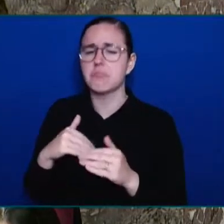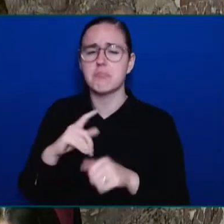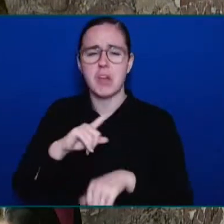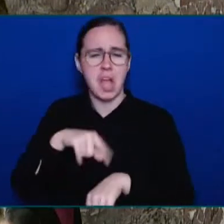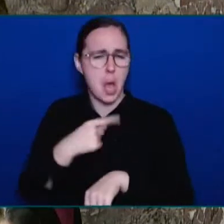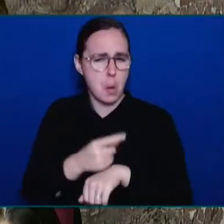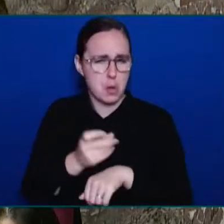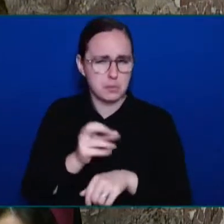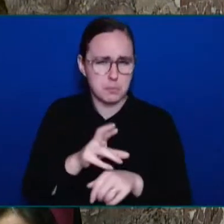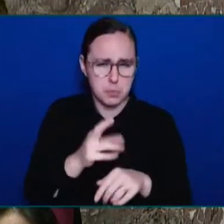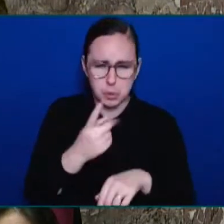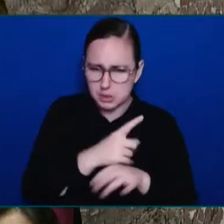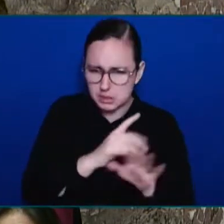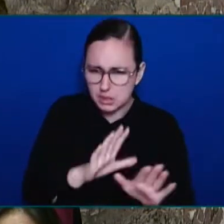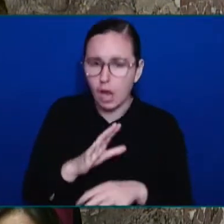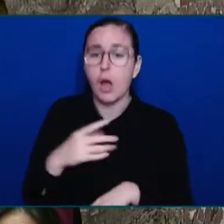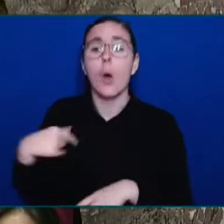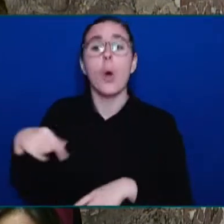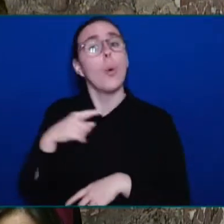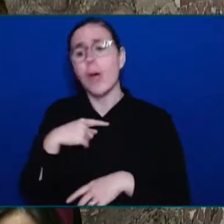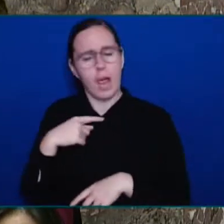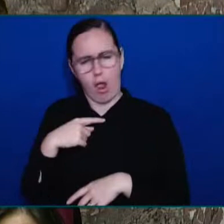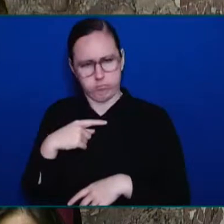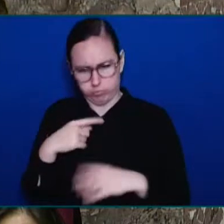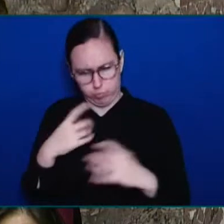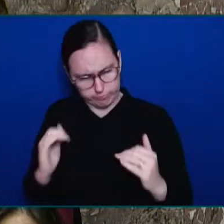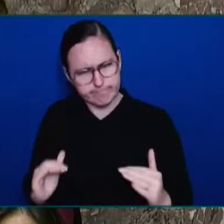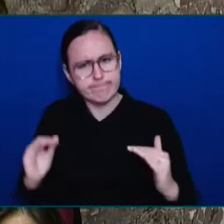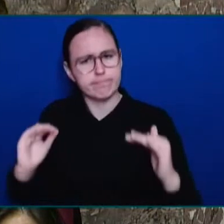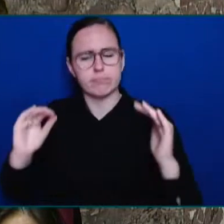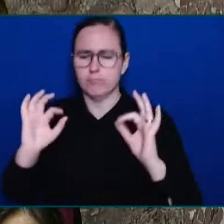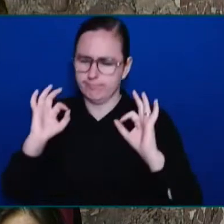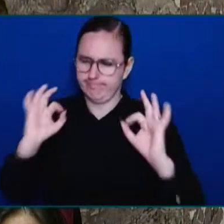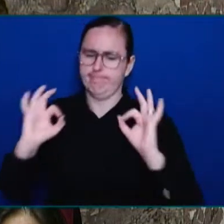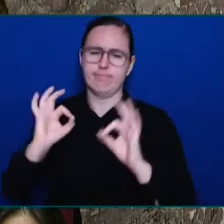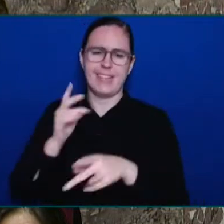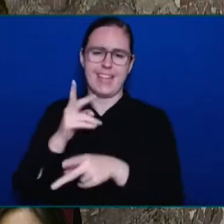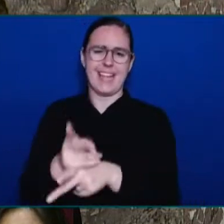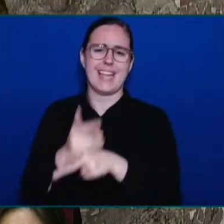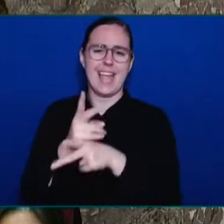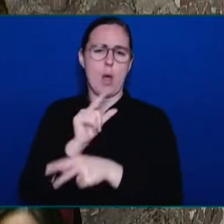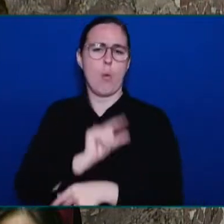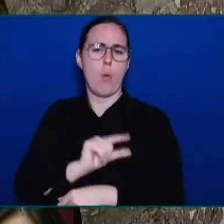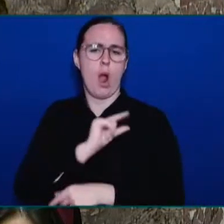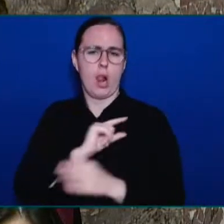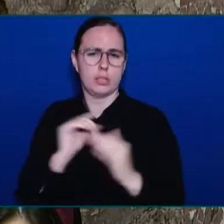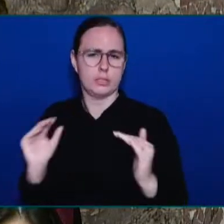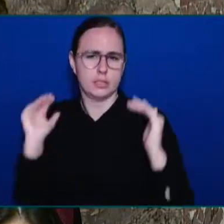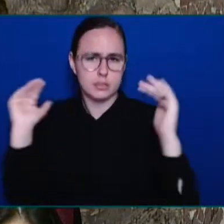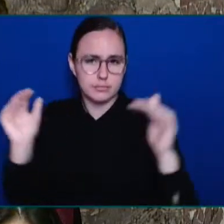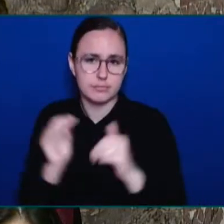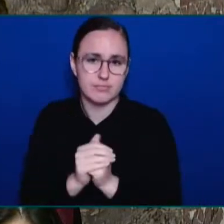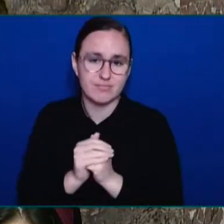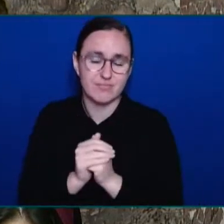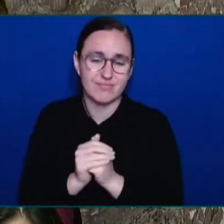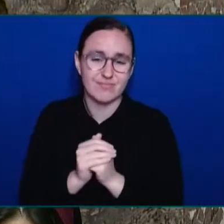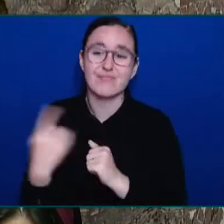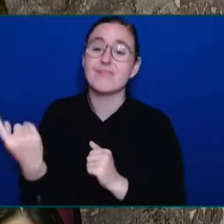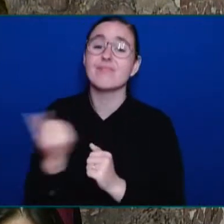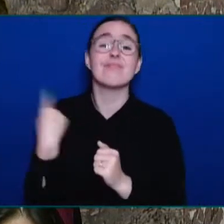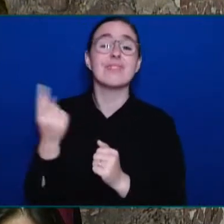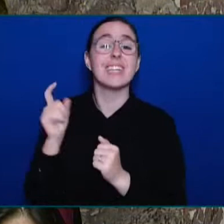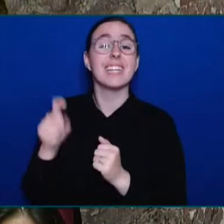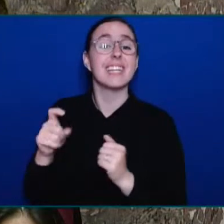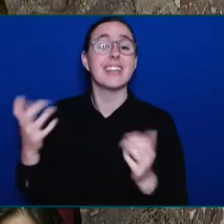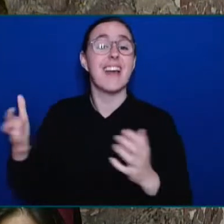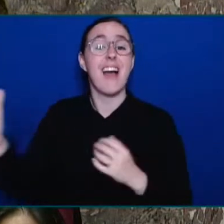increased and improved diagnostic care. And during the pandemic, when we needed to hire 1,500 contact tracers, we found them and we hired them. When